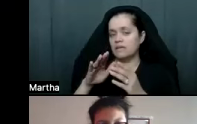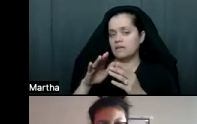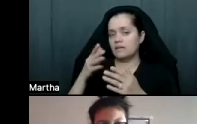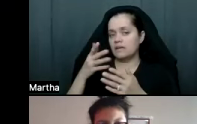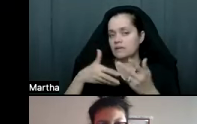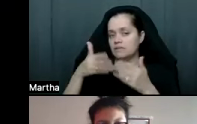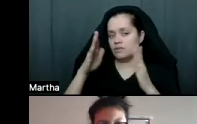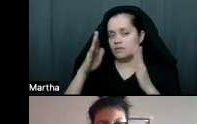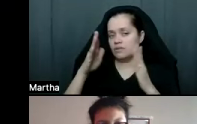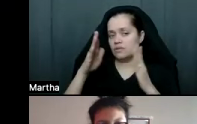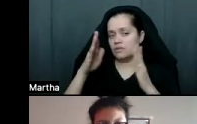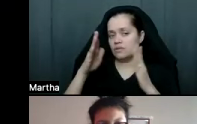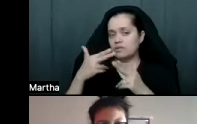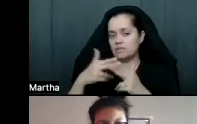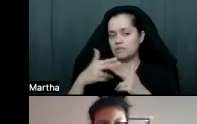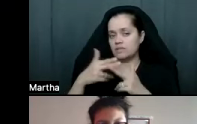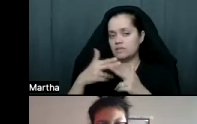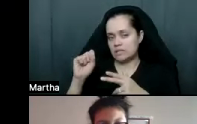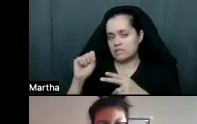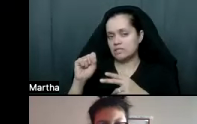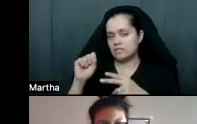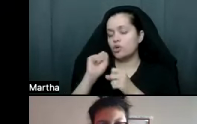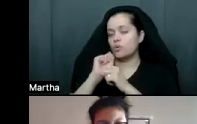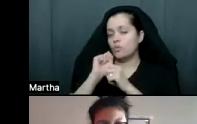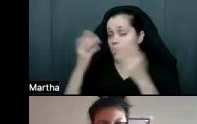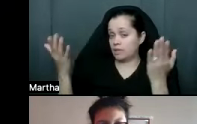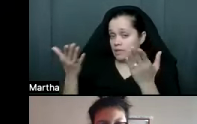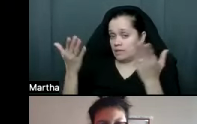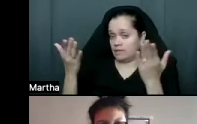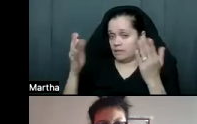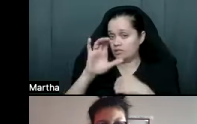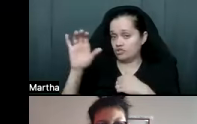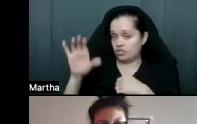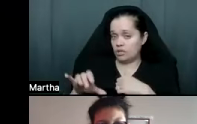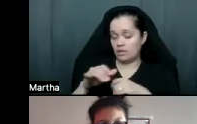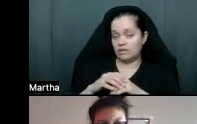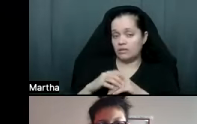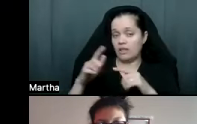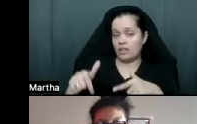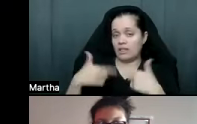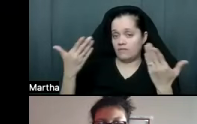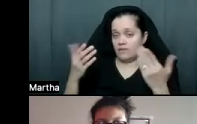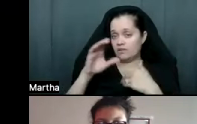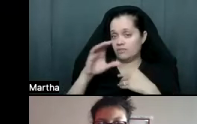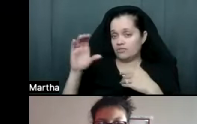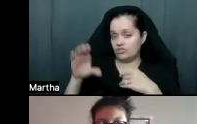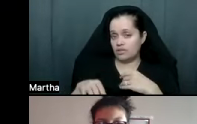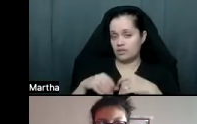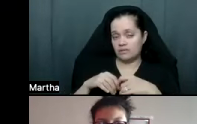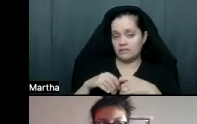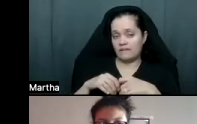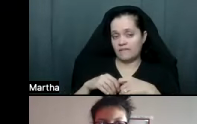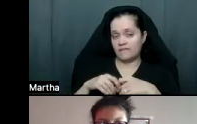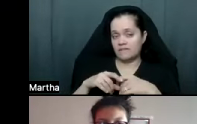named Burgess, working here in Chicago, living here in Chicago, wrote a